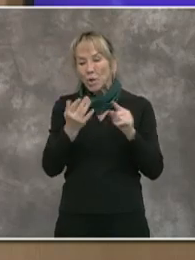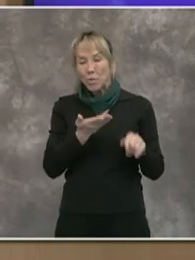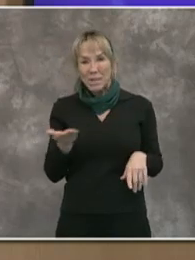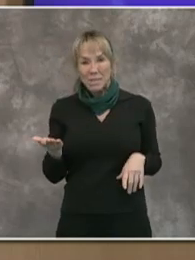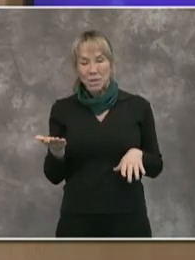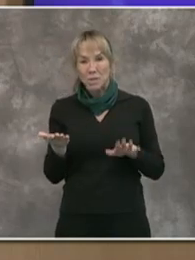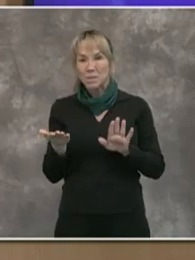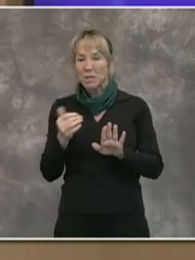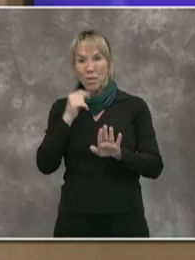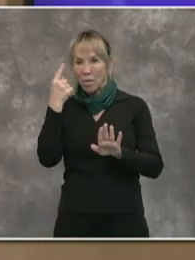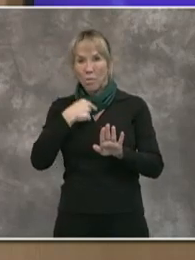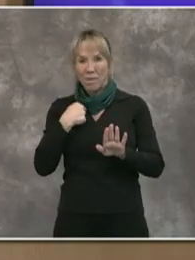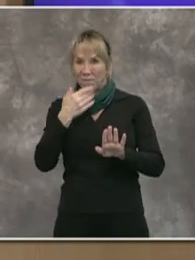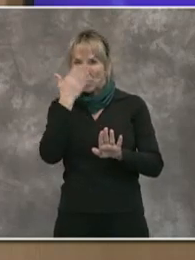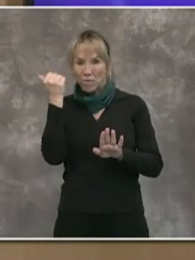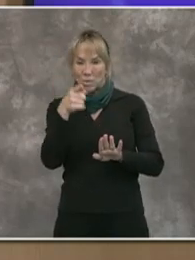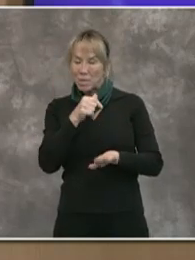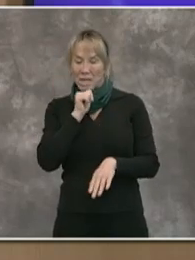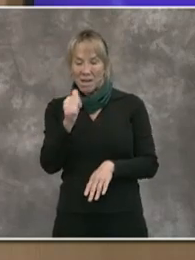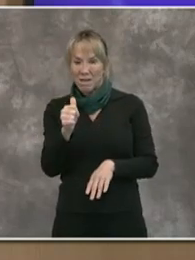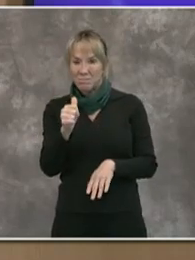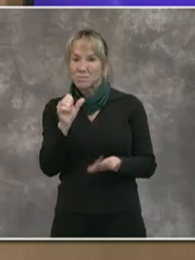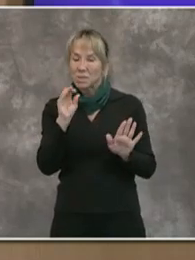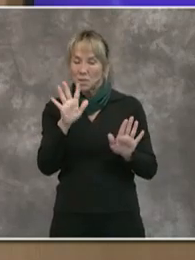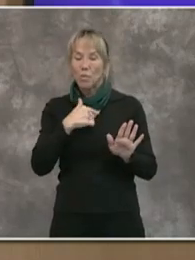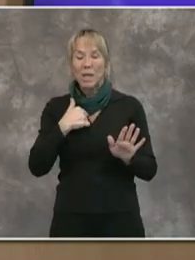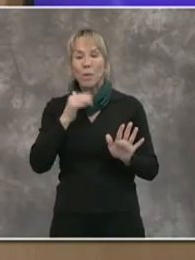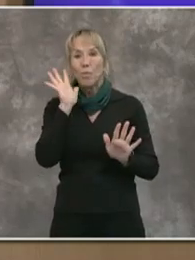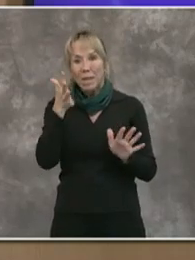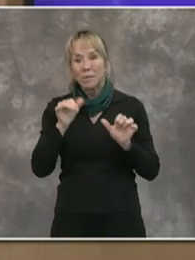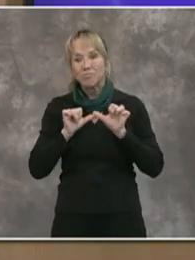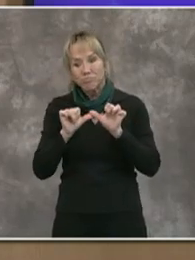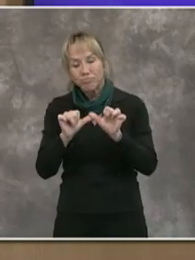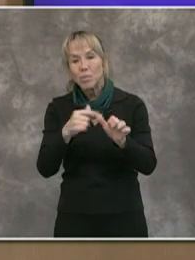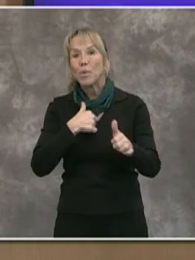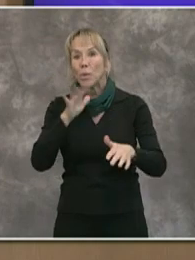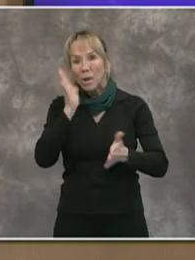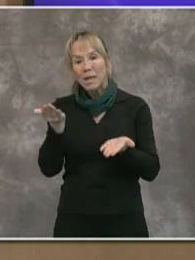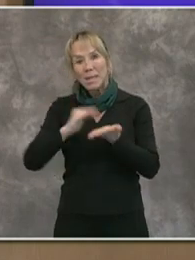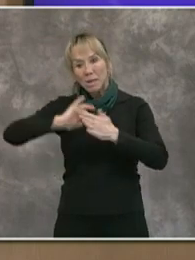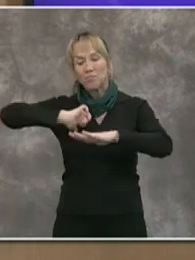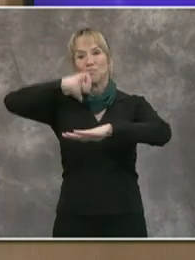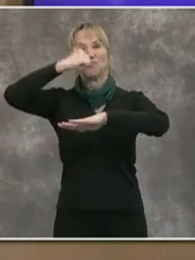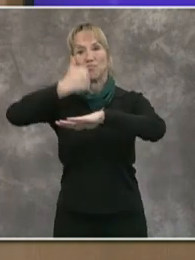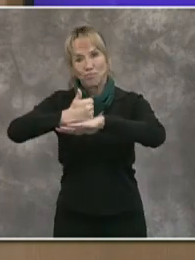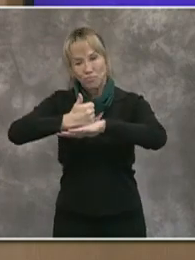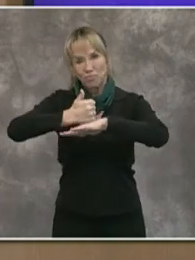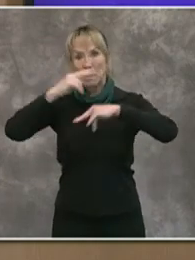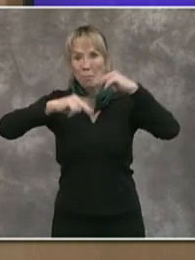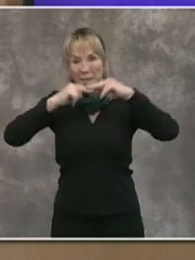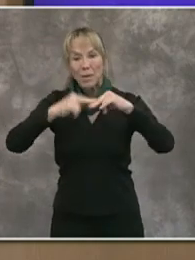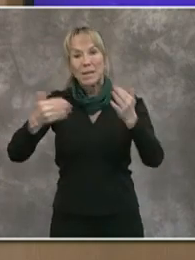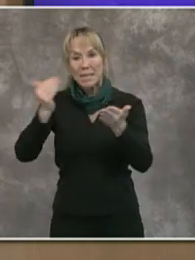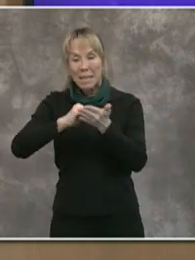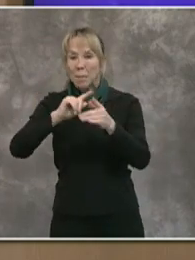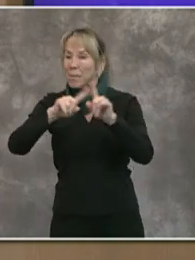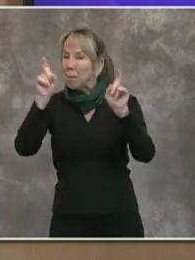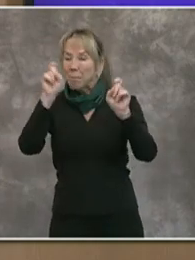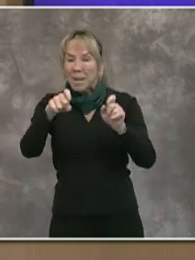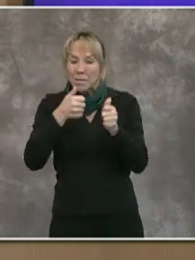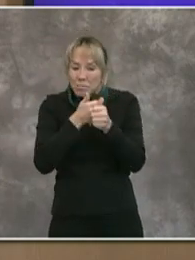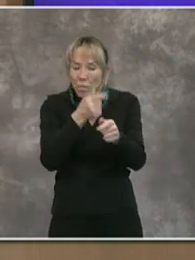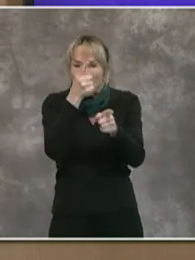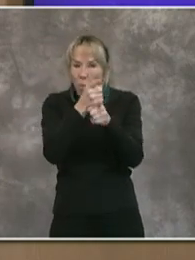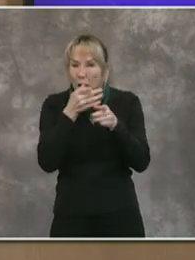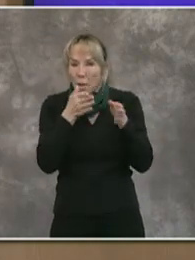it is and what the impacts have been. And know that we will get through this and we will rebuild, but it is vitally important that we do it in the right way. We do it in a thoughtful way.